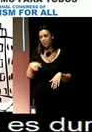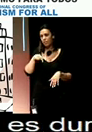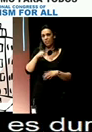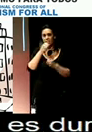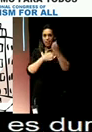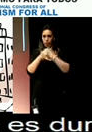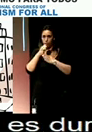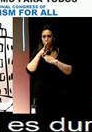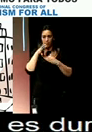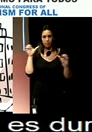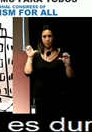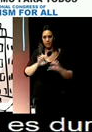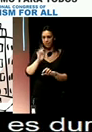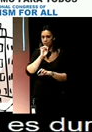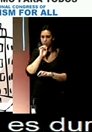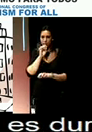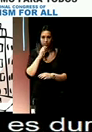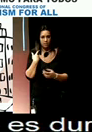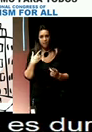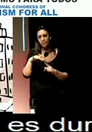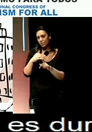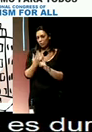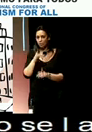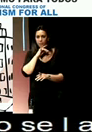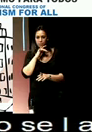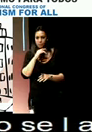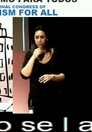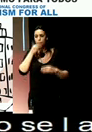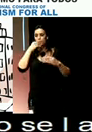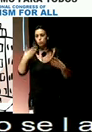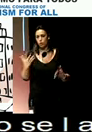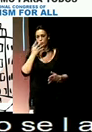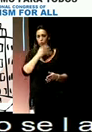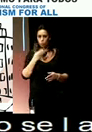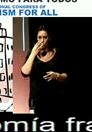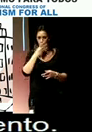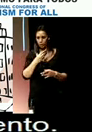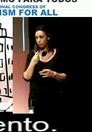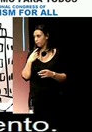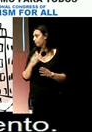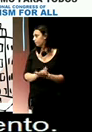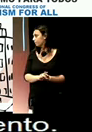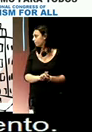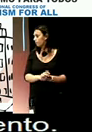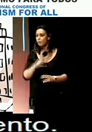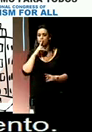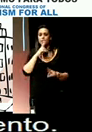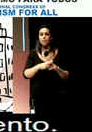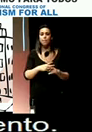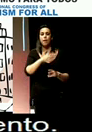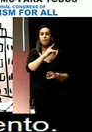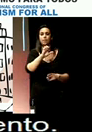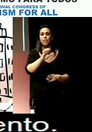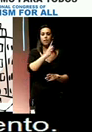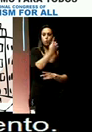It's hard in these times of crisis and fragile economy. And this is the story. It's called One by